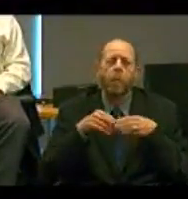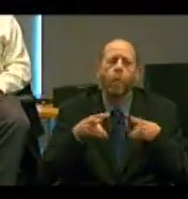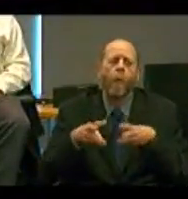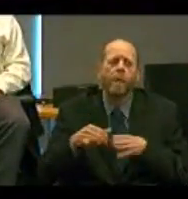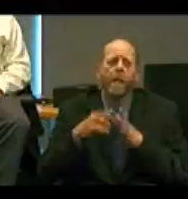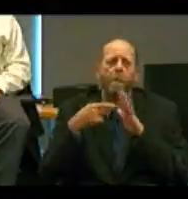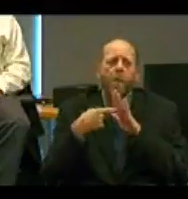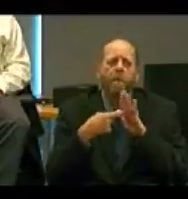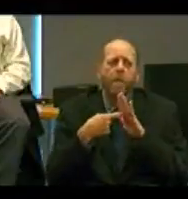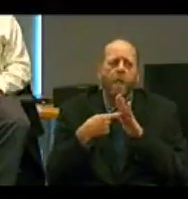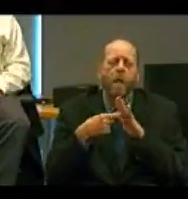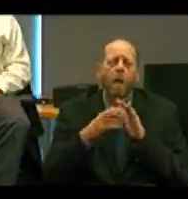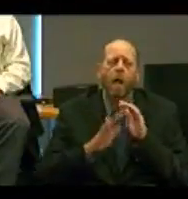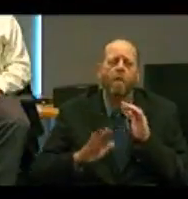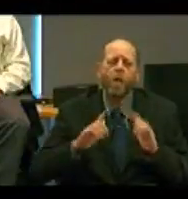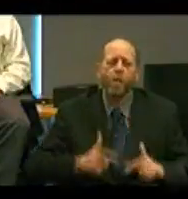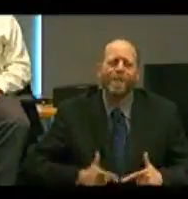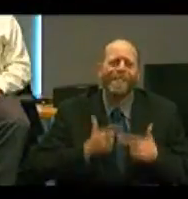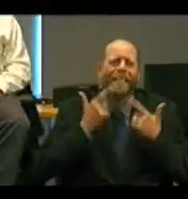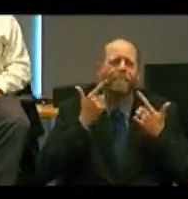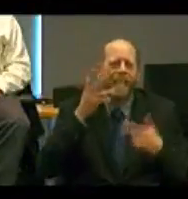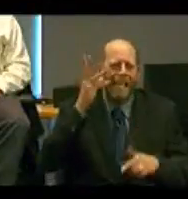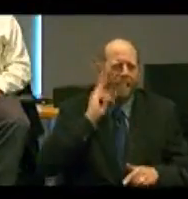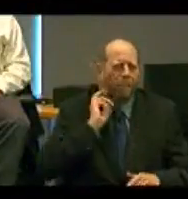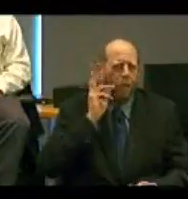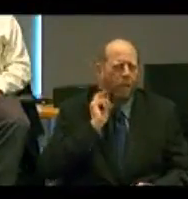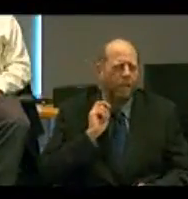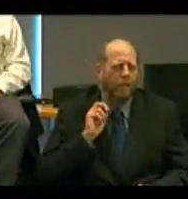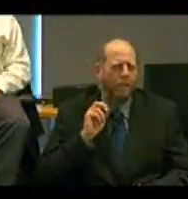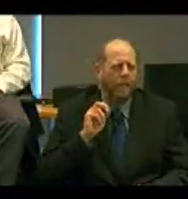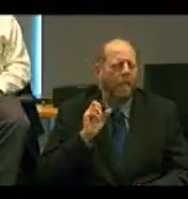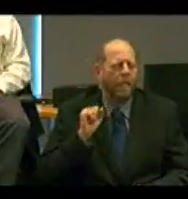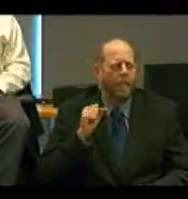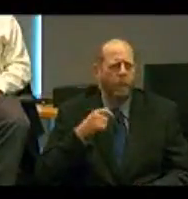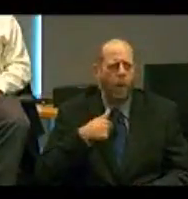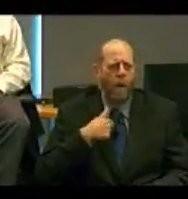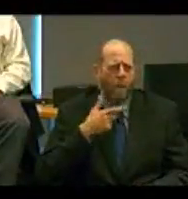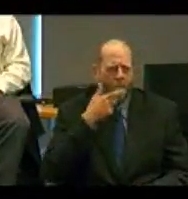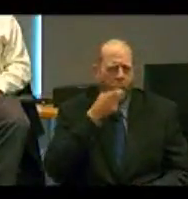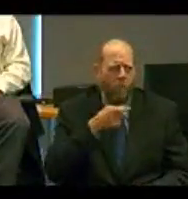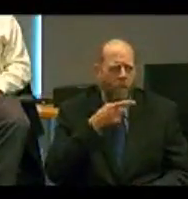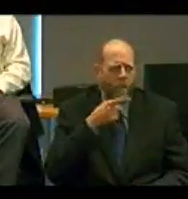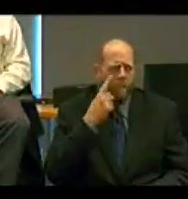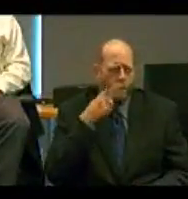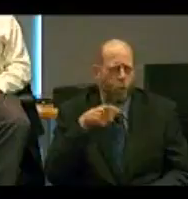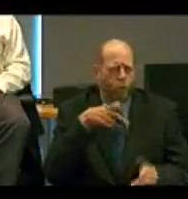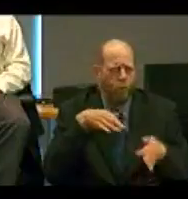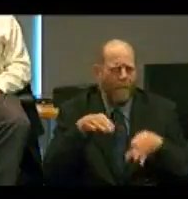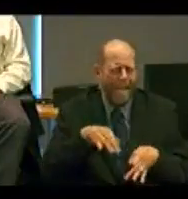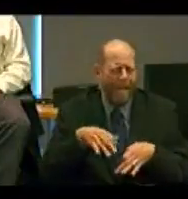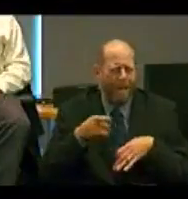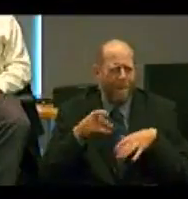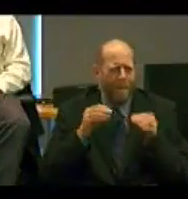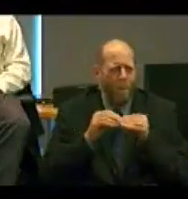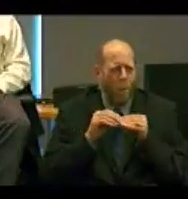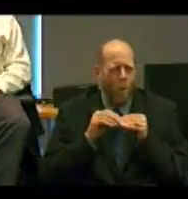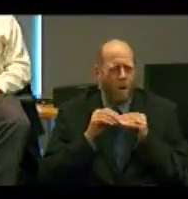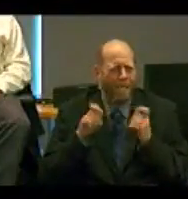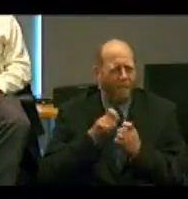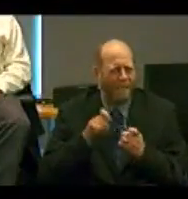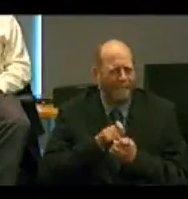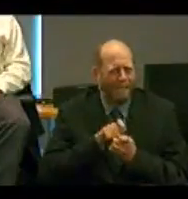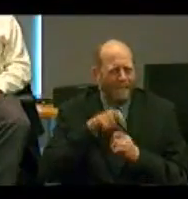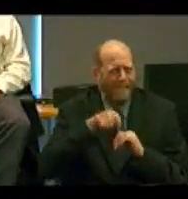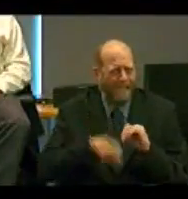manifestations of their lived experience. And so I'm interested to have you lay out for us in a little bit more granular